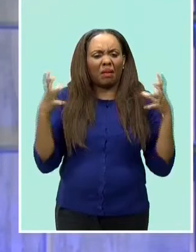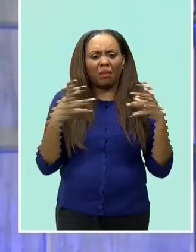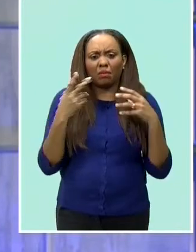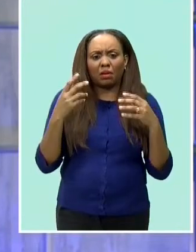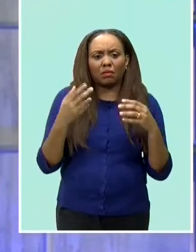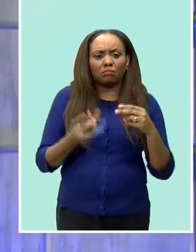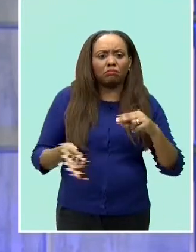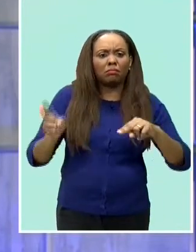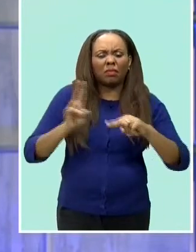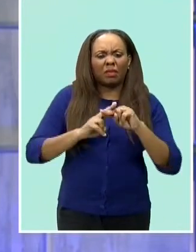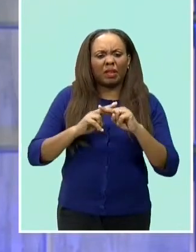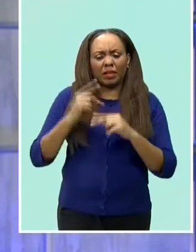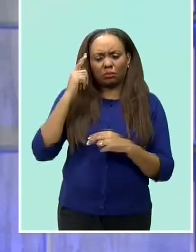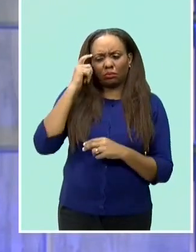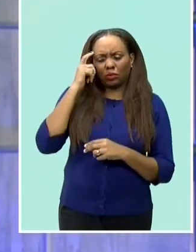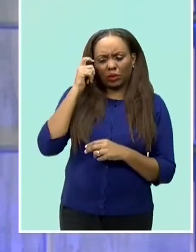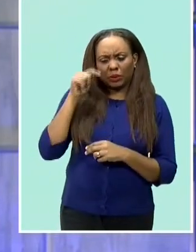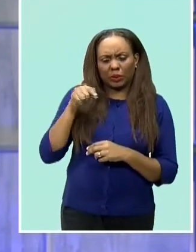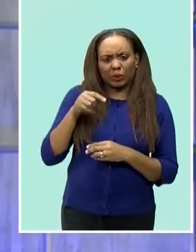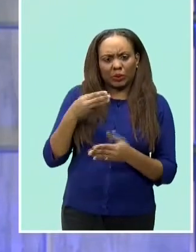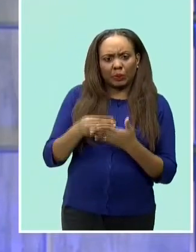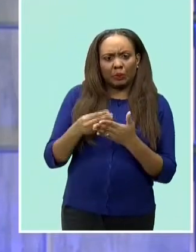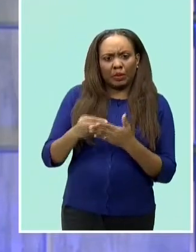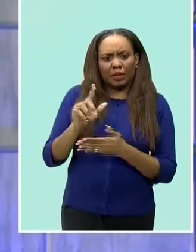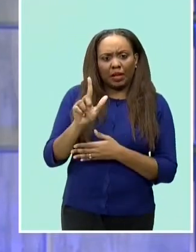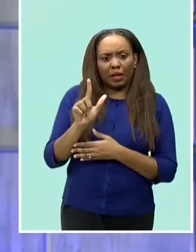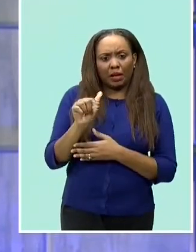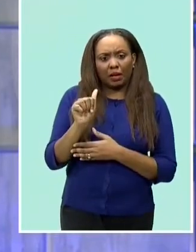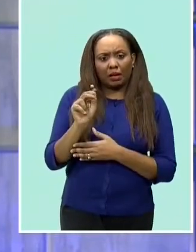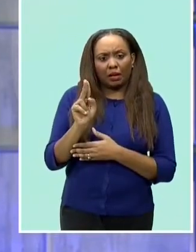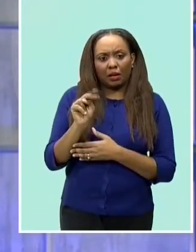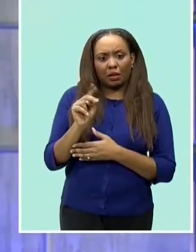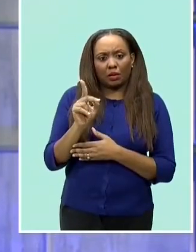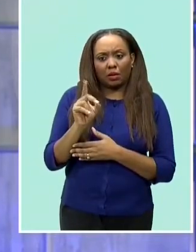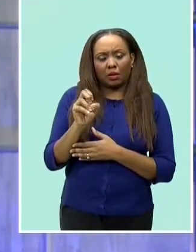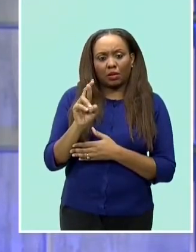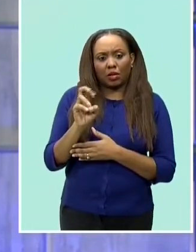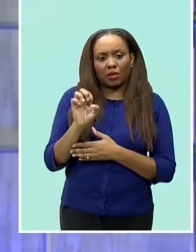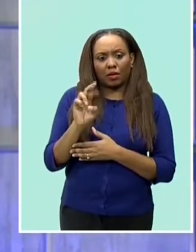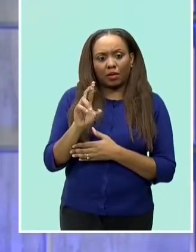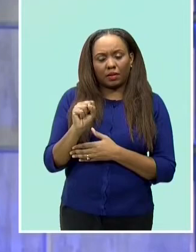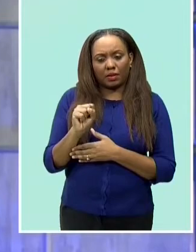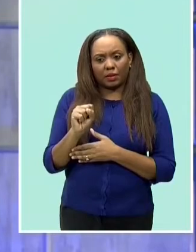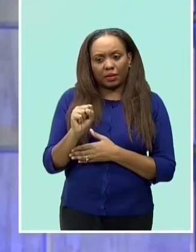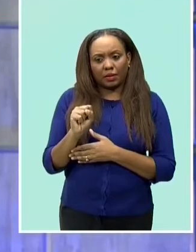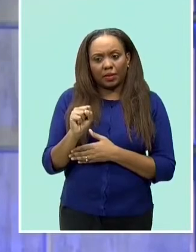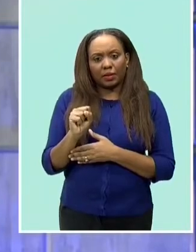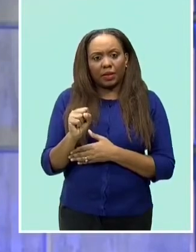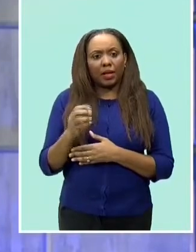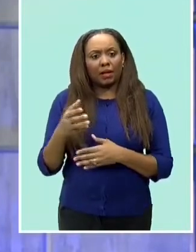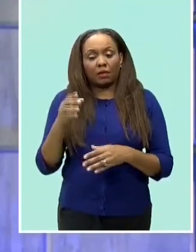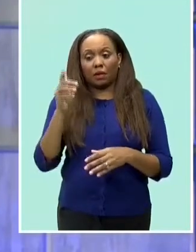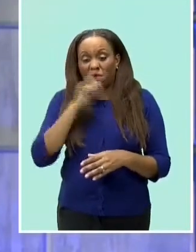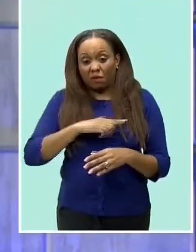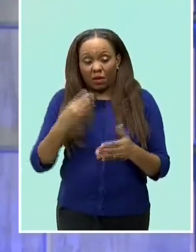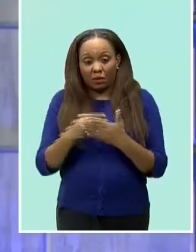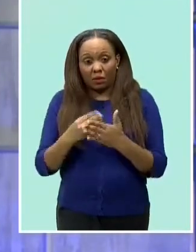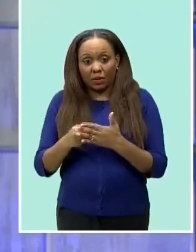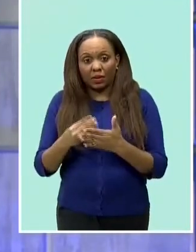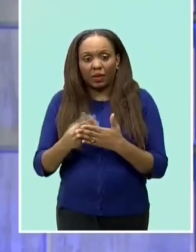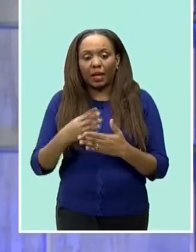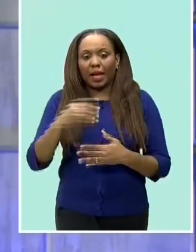in suspicious reports of money launderers and drug traffickers using the money transfer agencies to funnel their dirty money.